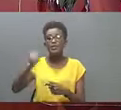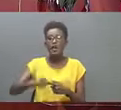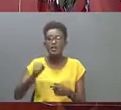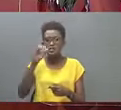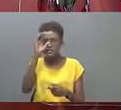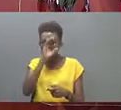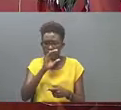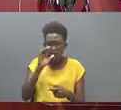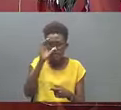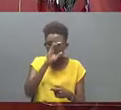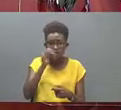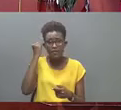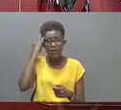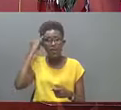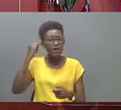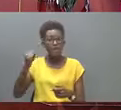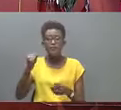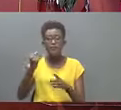the insights of God.